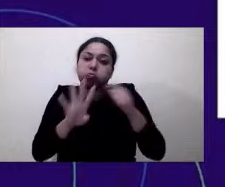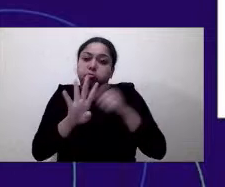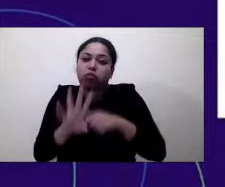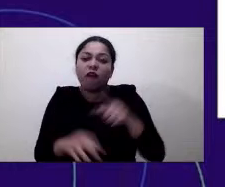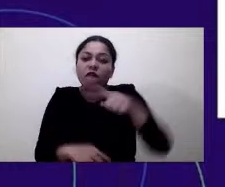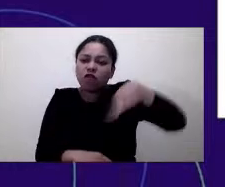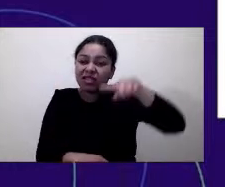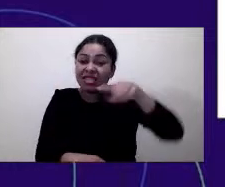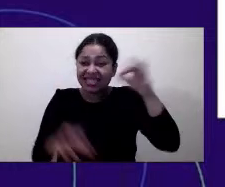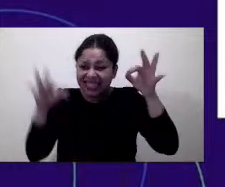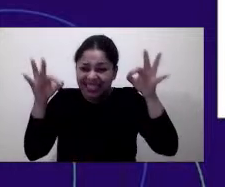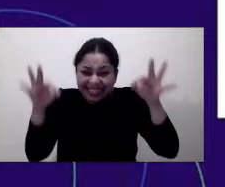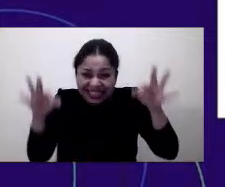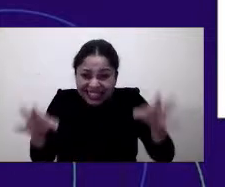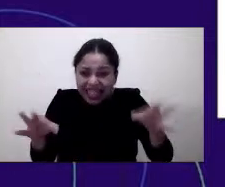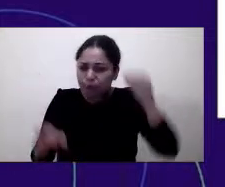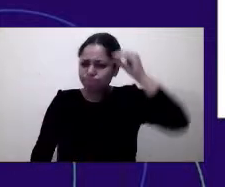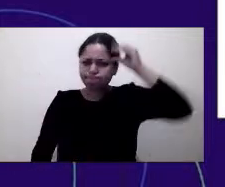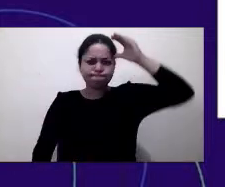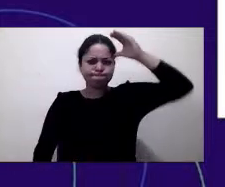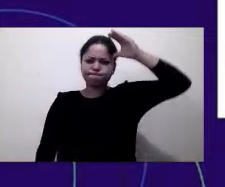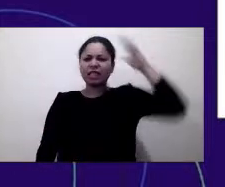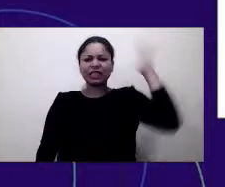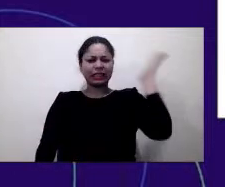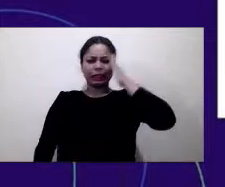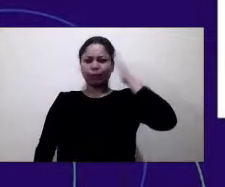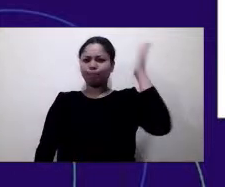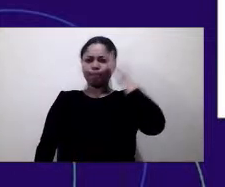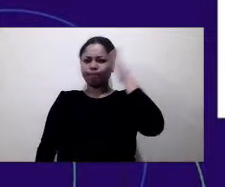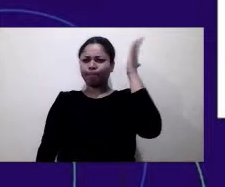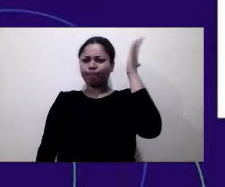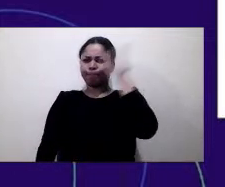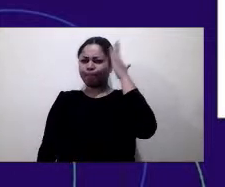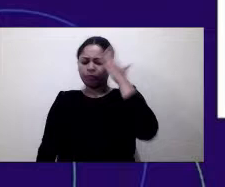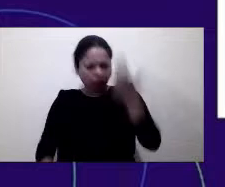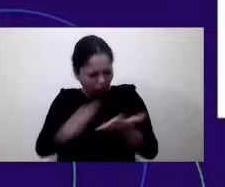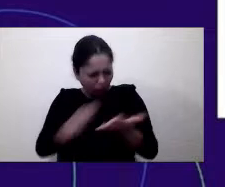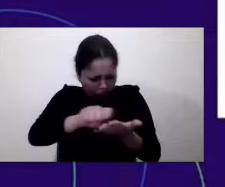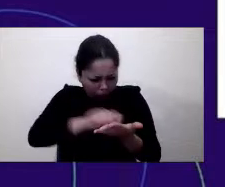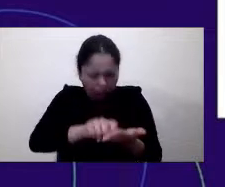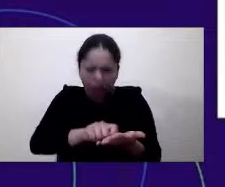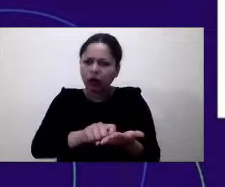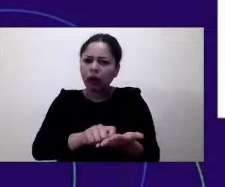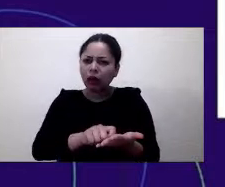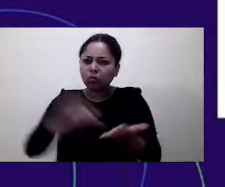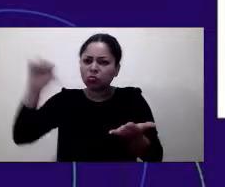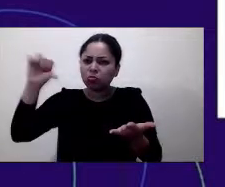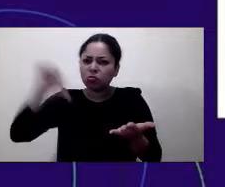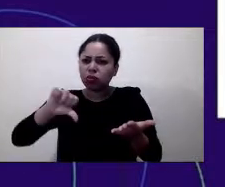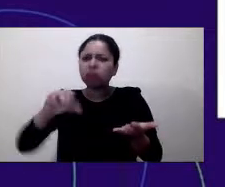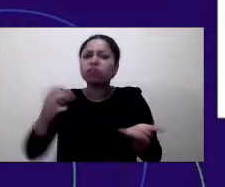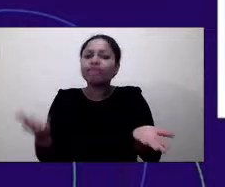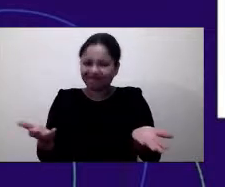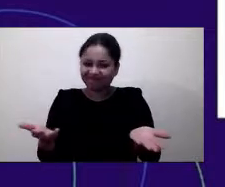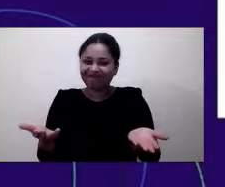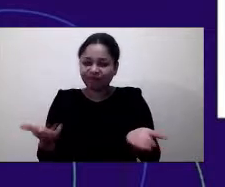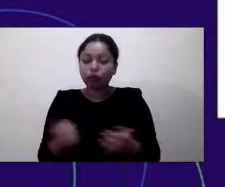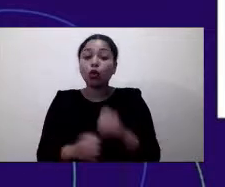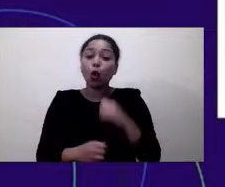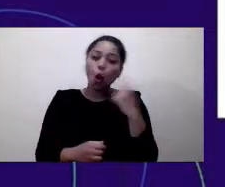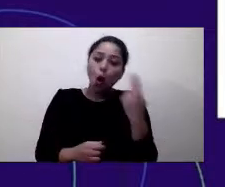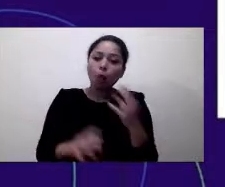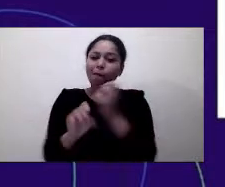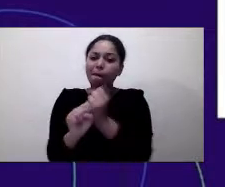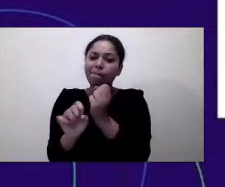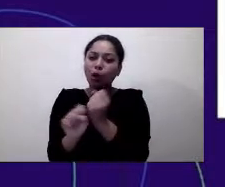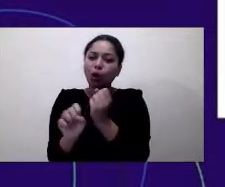well, but you got a low grade anyway. Or you received a final score in an essay or